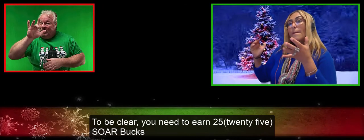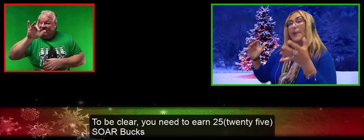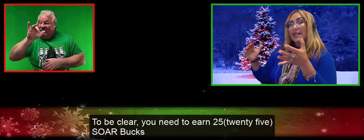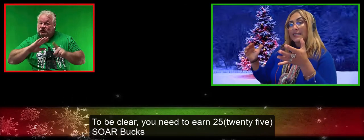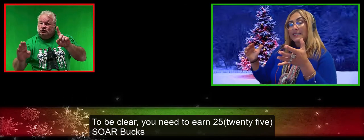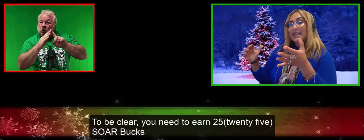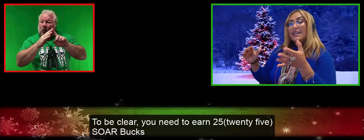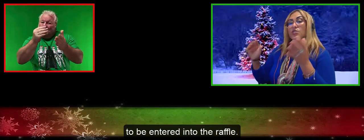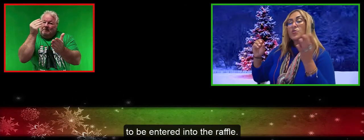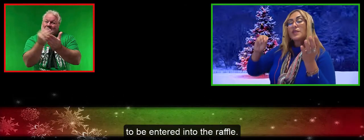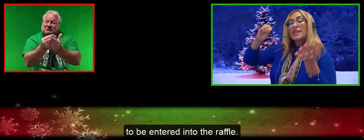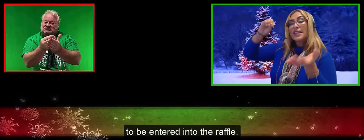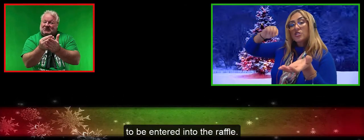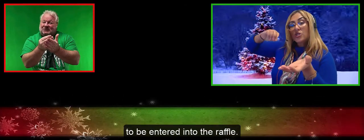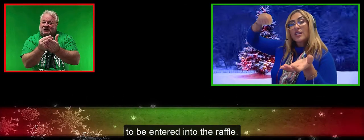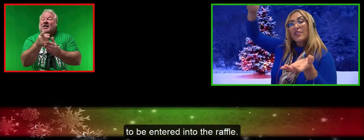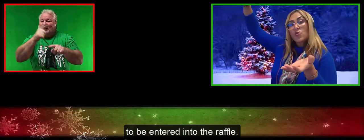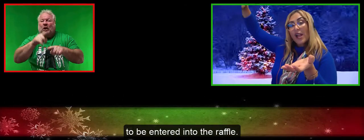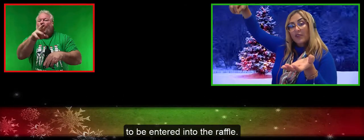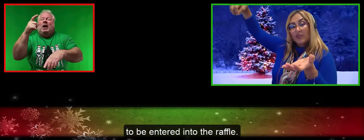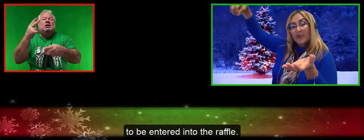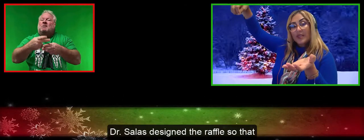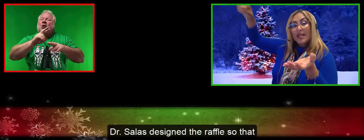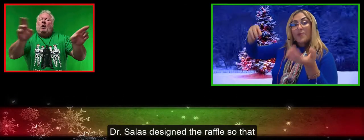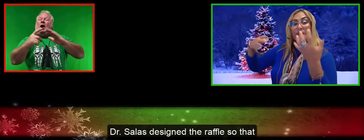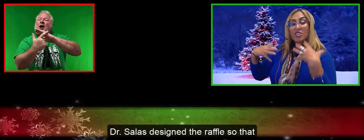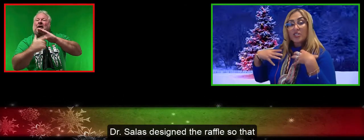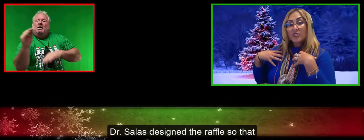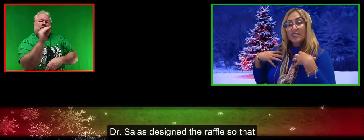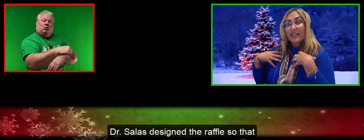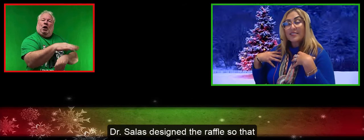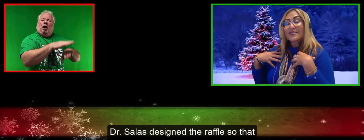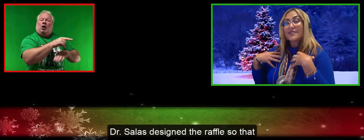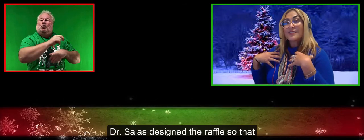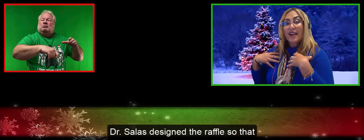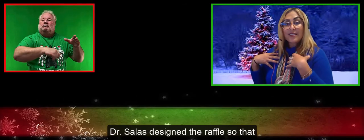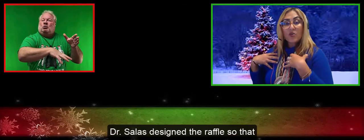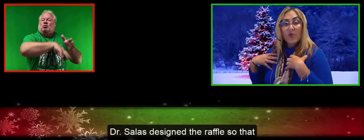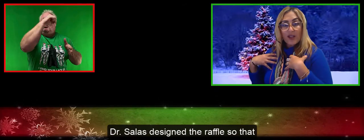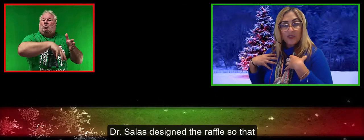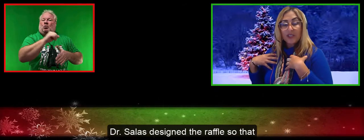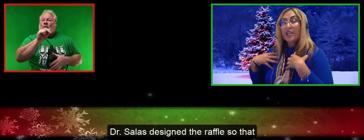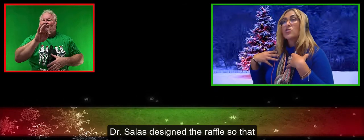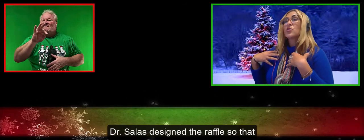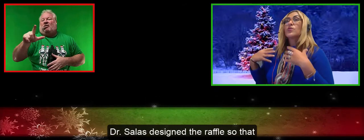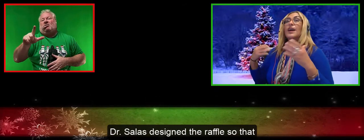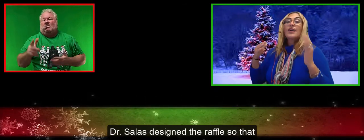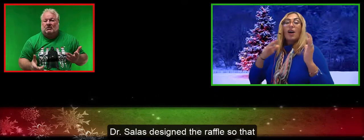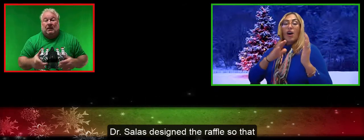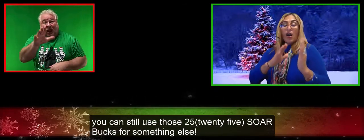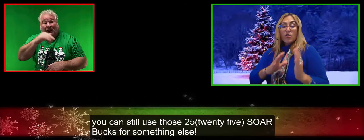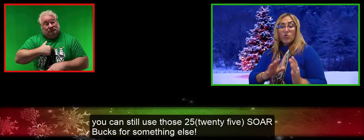SOAR bucks to be entered in the raffle. But Dr. Salas designed the raffle so